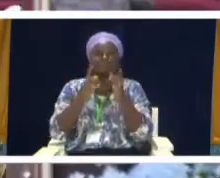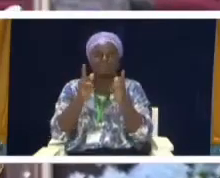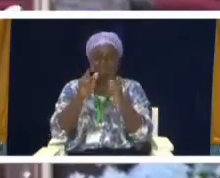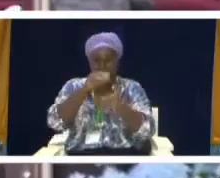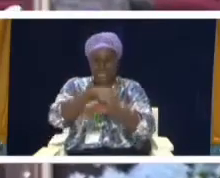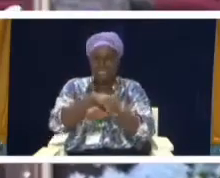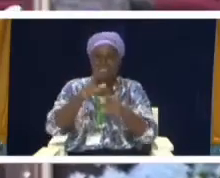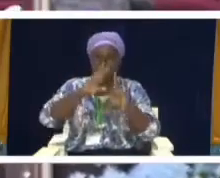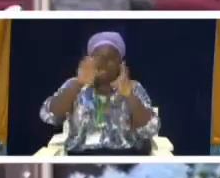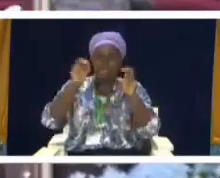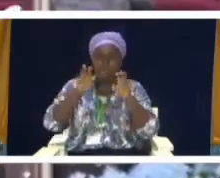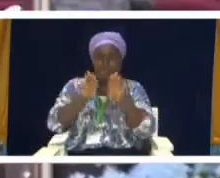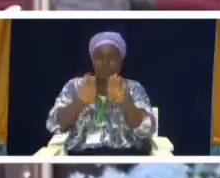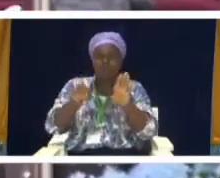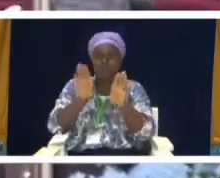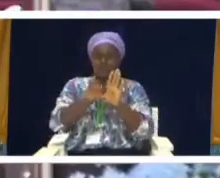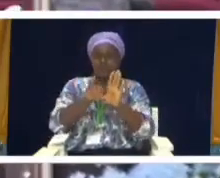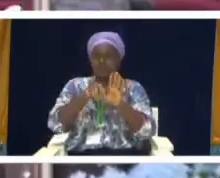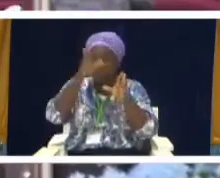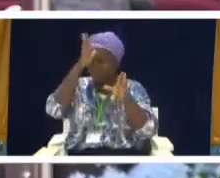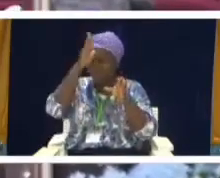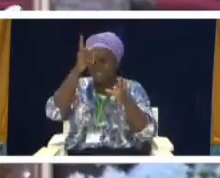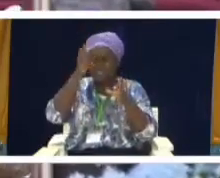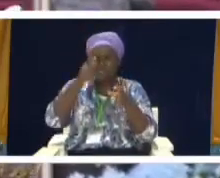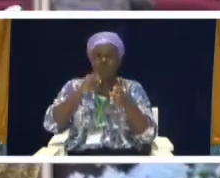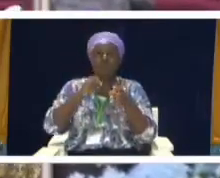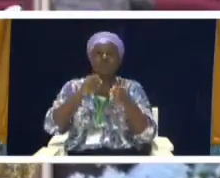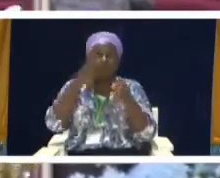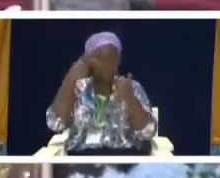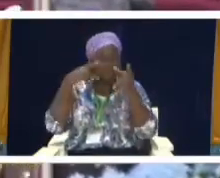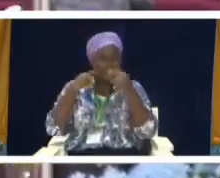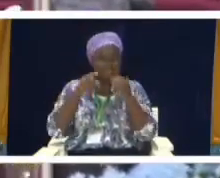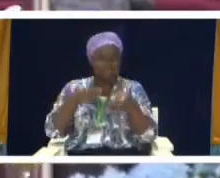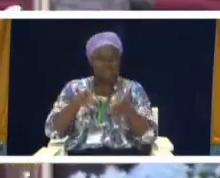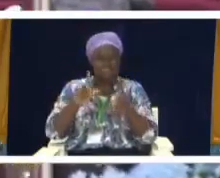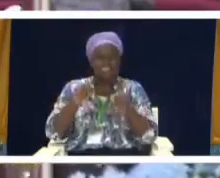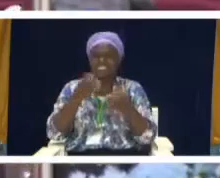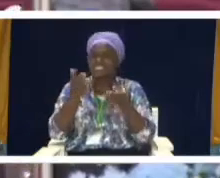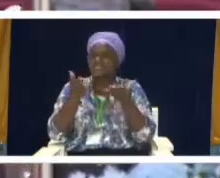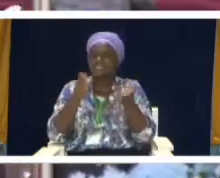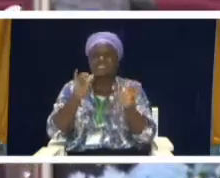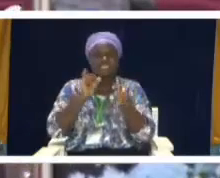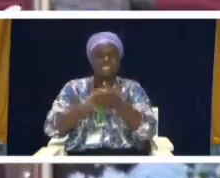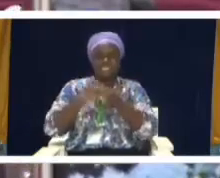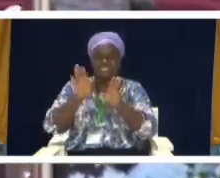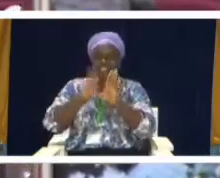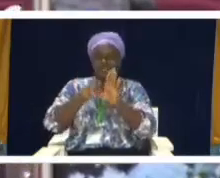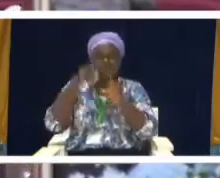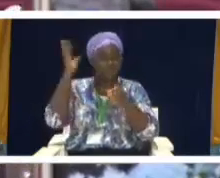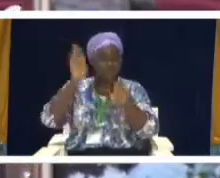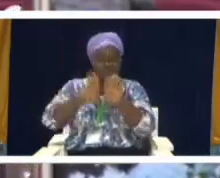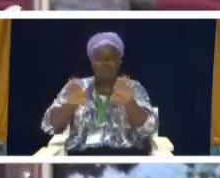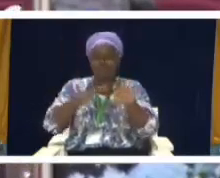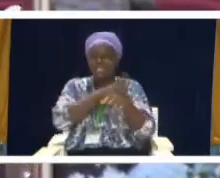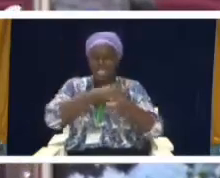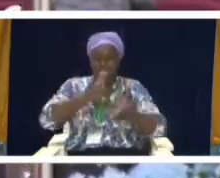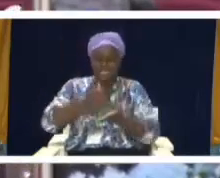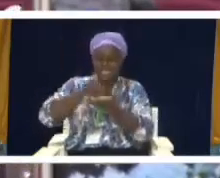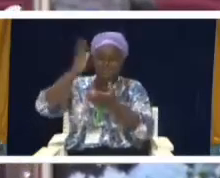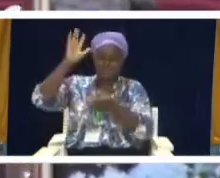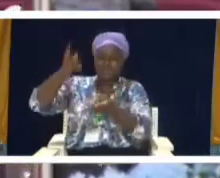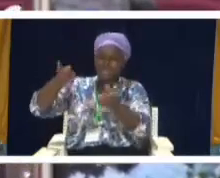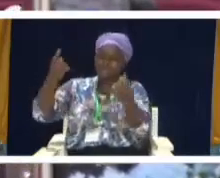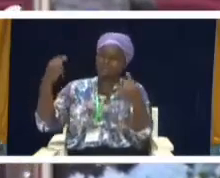Open Doors. Daddy Gio prophesied during the service that doors will open and that help would